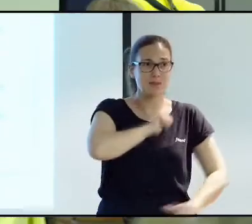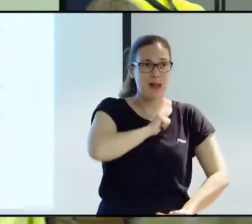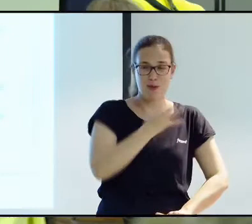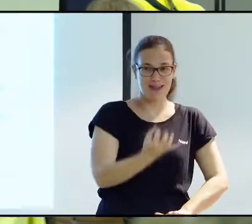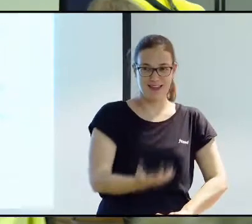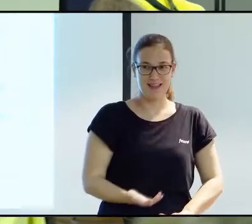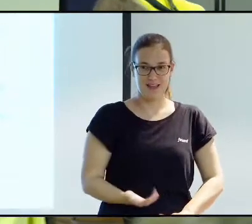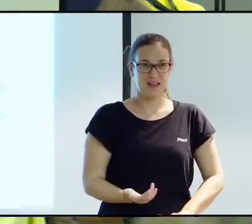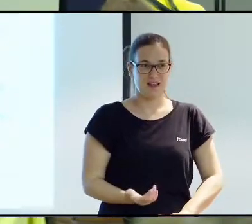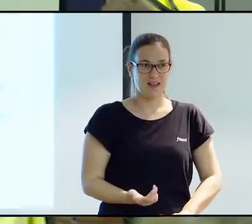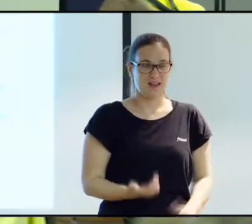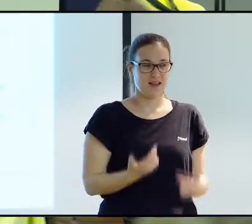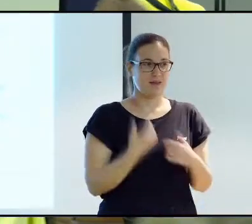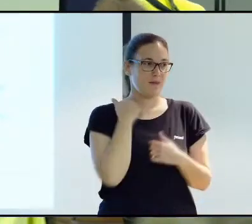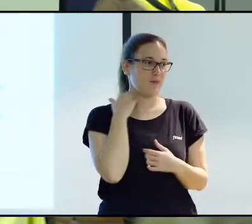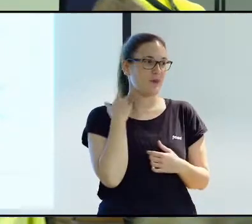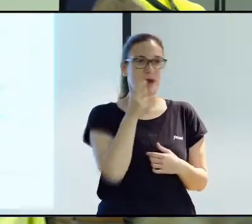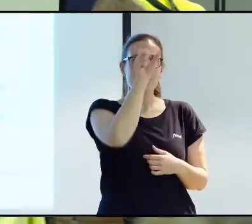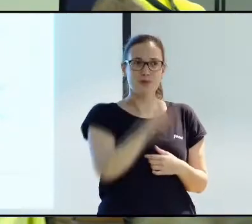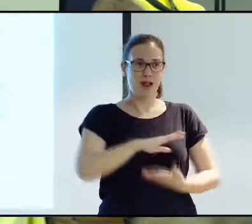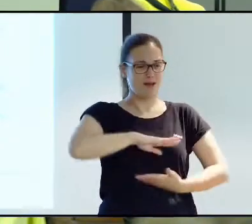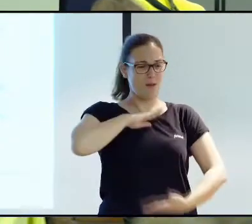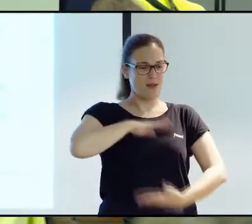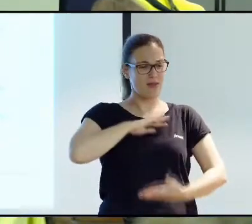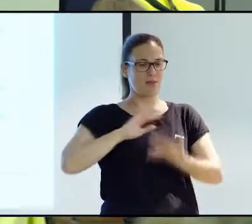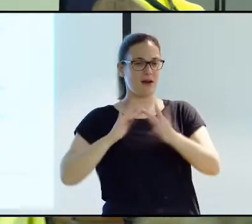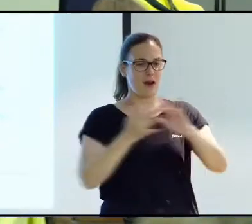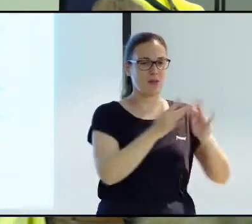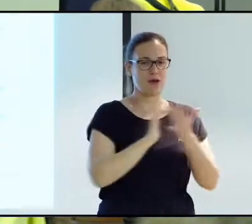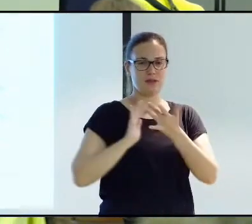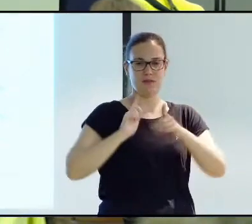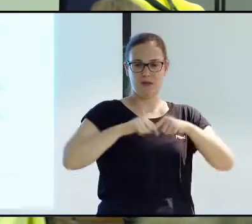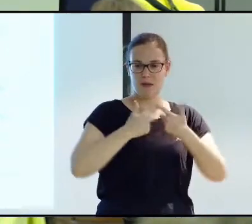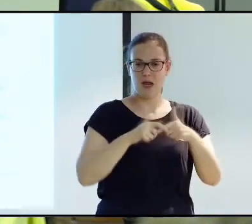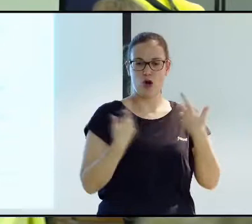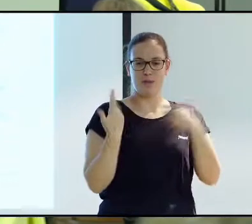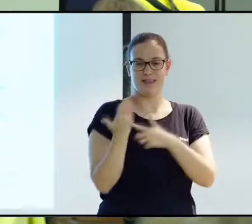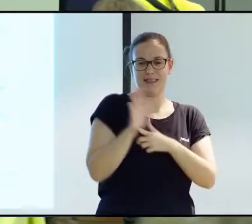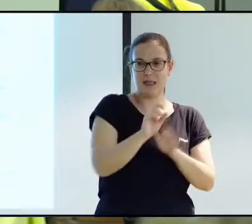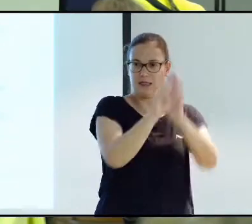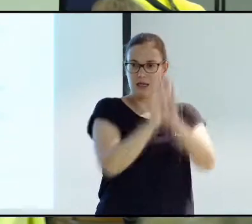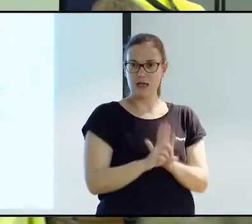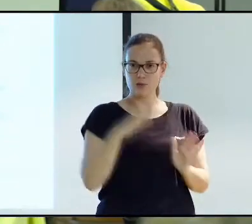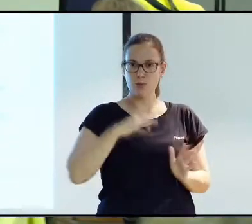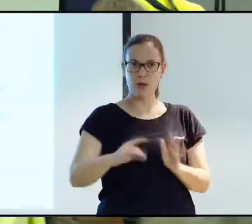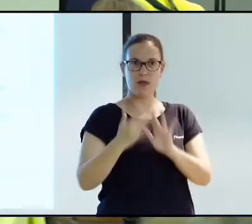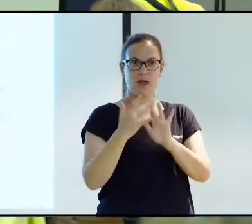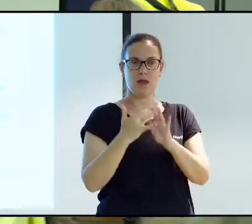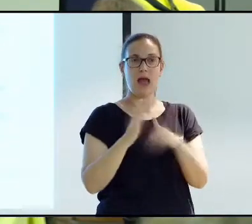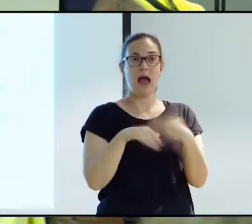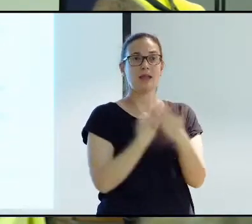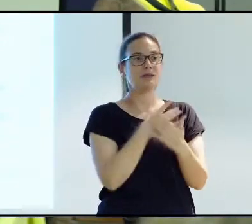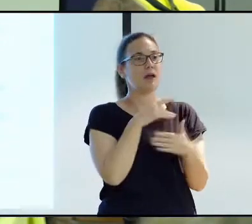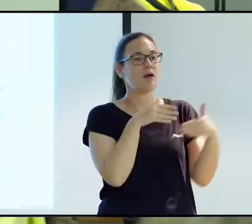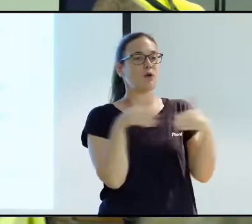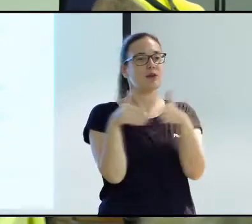Right, we've all gotten white hair. Now, why are we waiting to get older? I know, of course, these people need to be able to